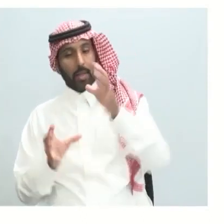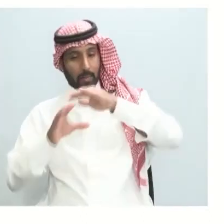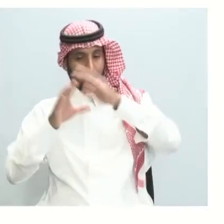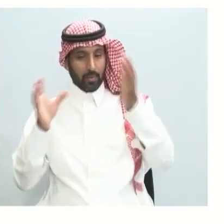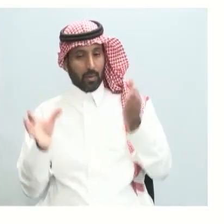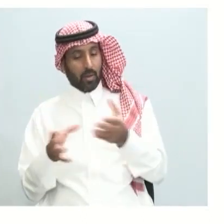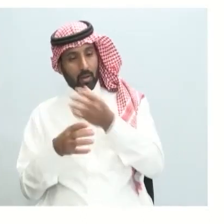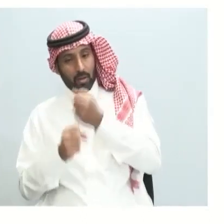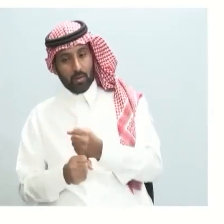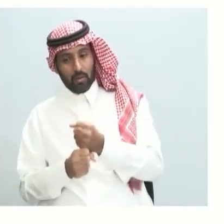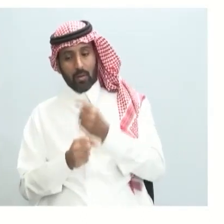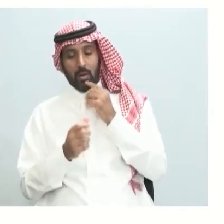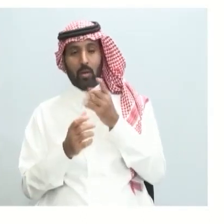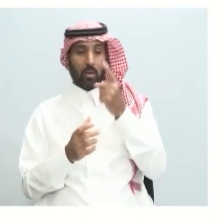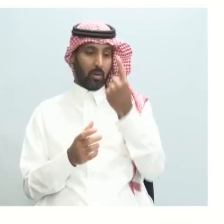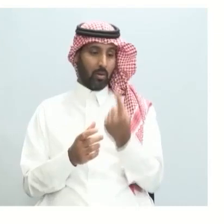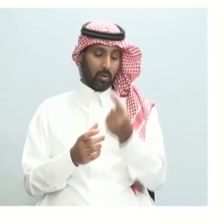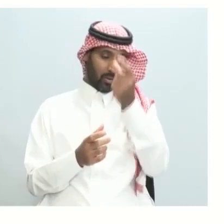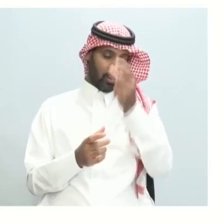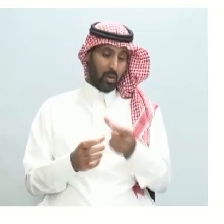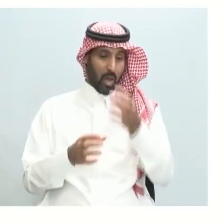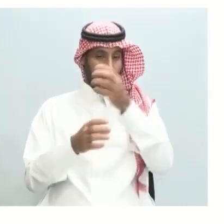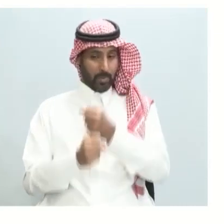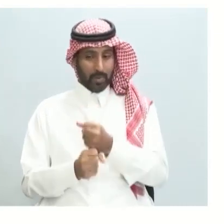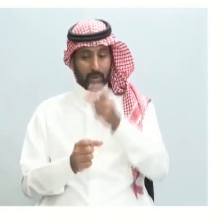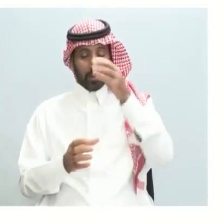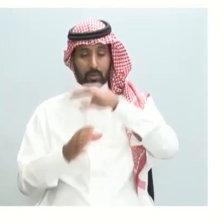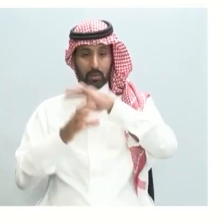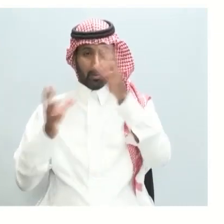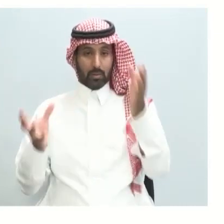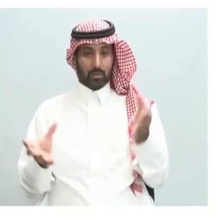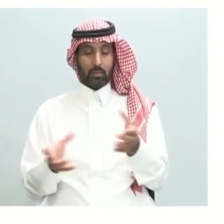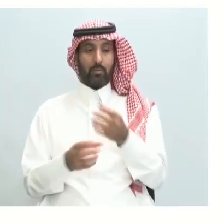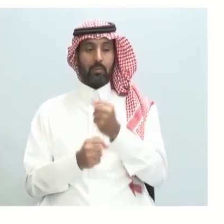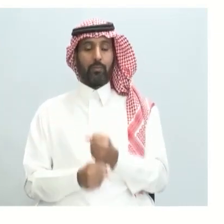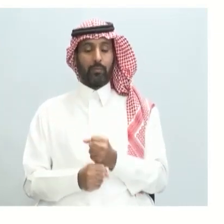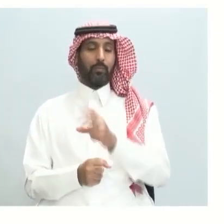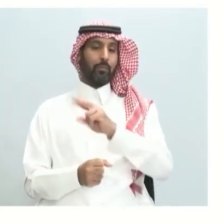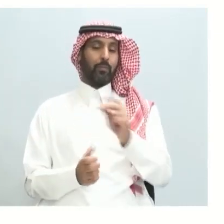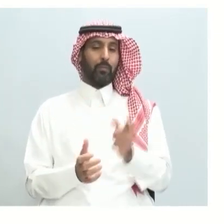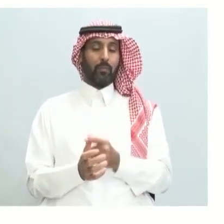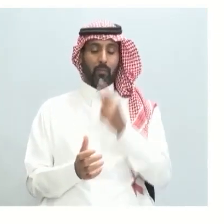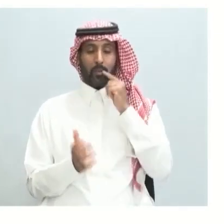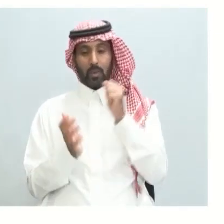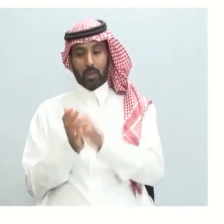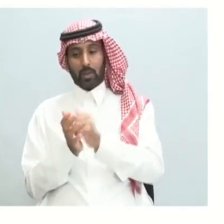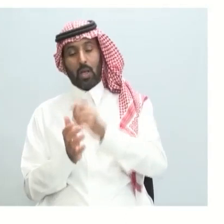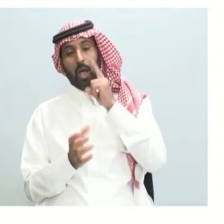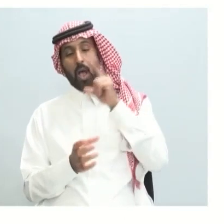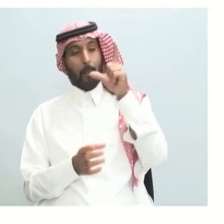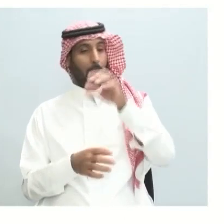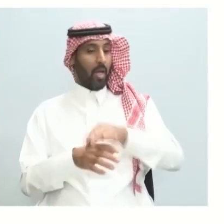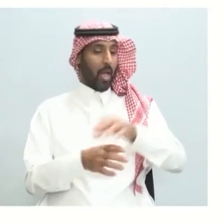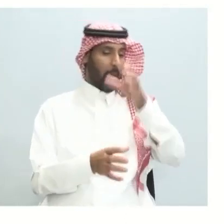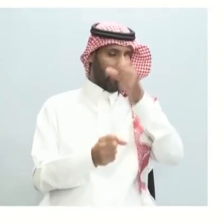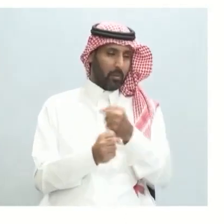from something. To shelter someone is to protect them from something. So as an example here, a home protects people from